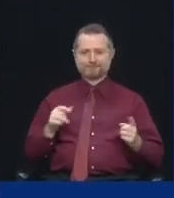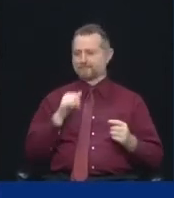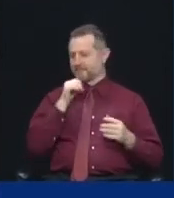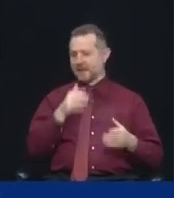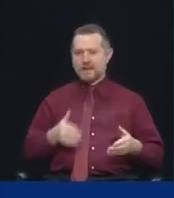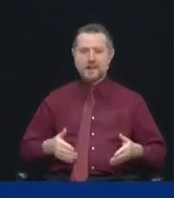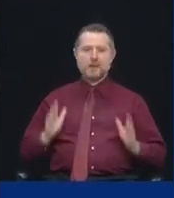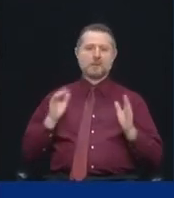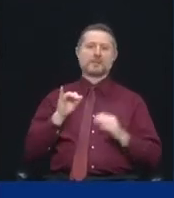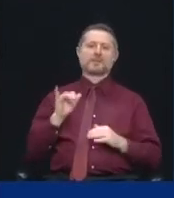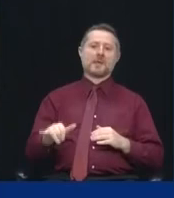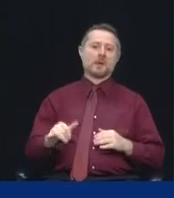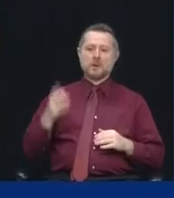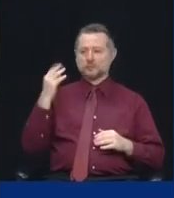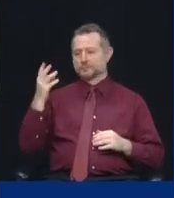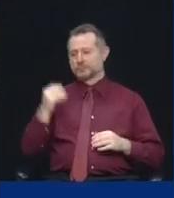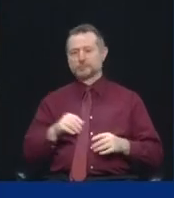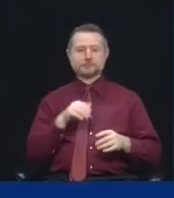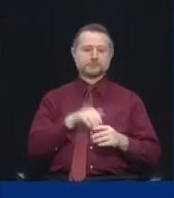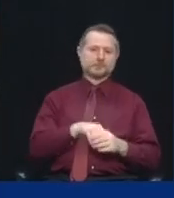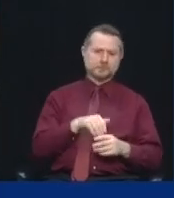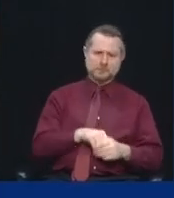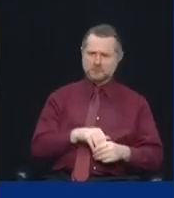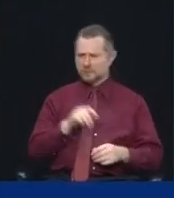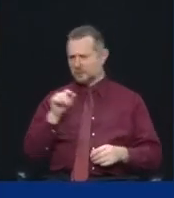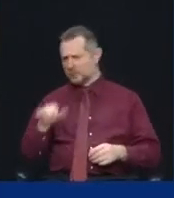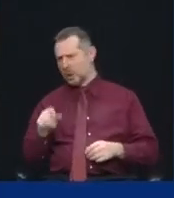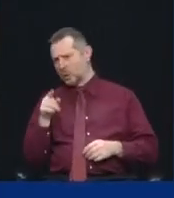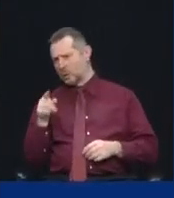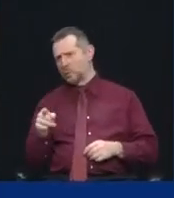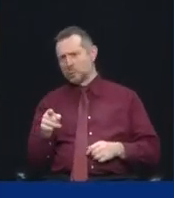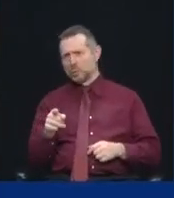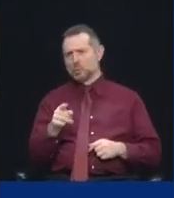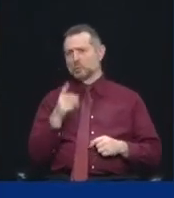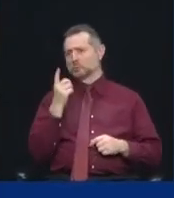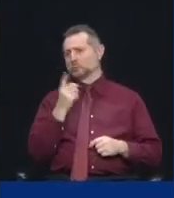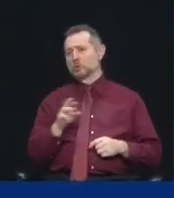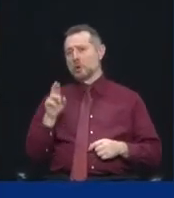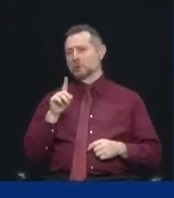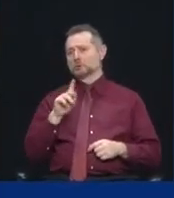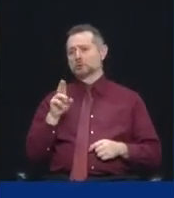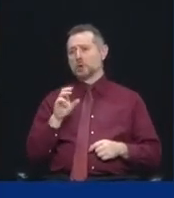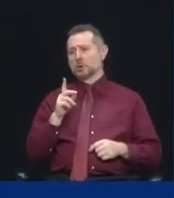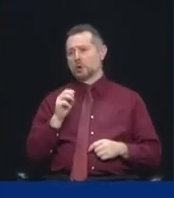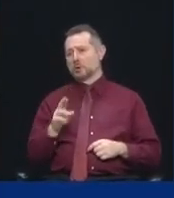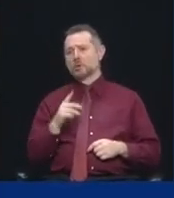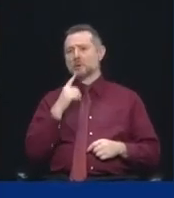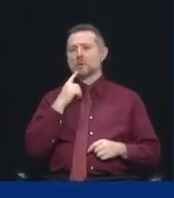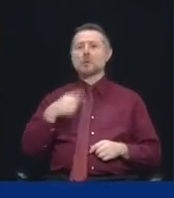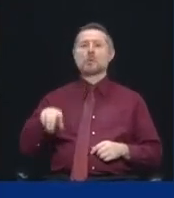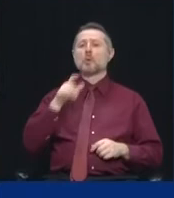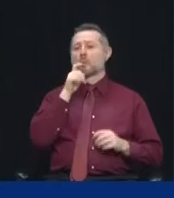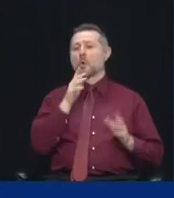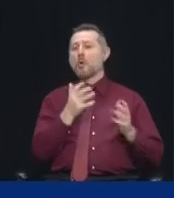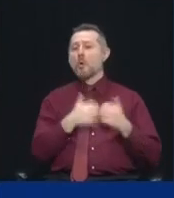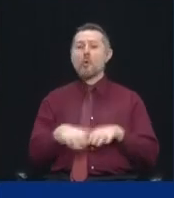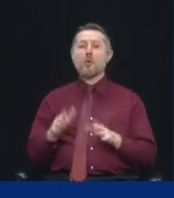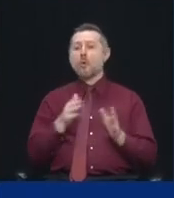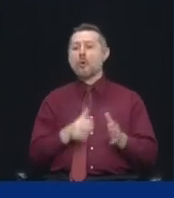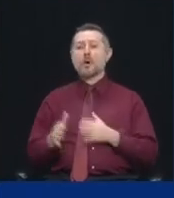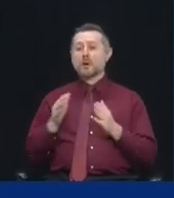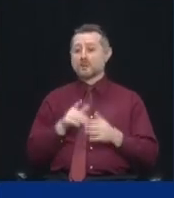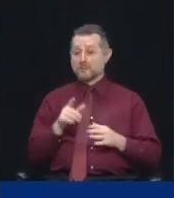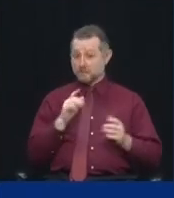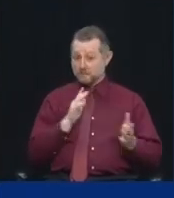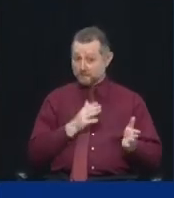indoor festivals. Could you or Dr. Zucker reassure some of the festival organizers and perhaps speak to updating some of the guidance based